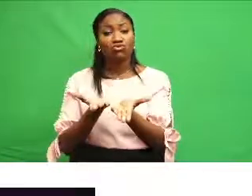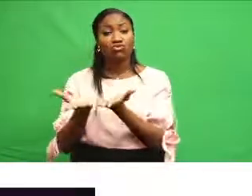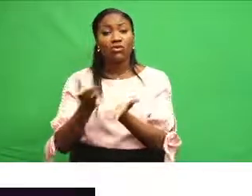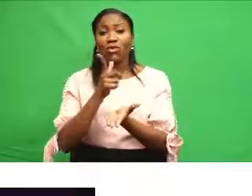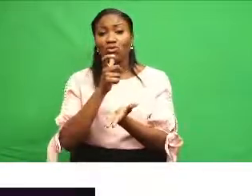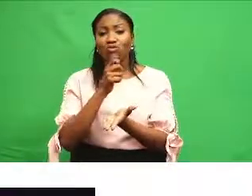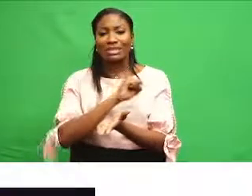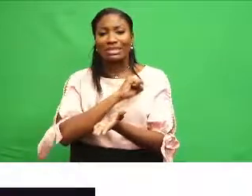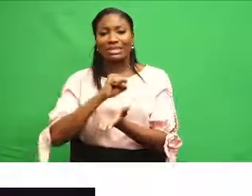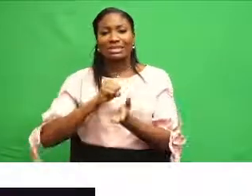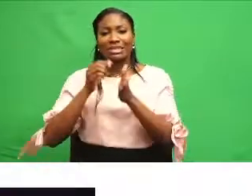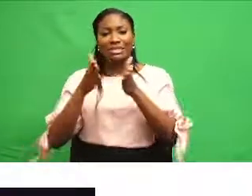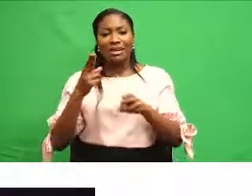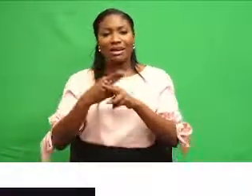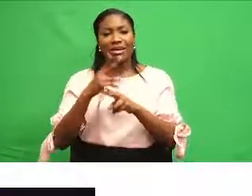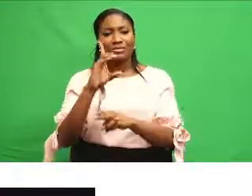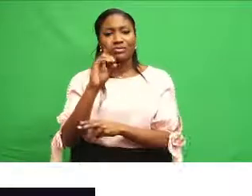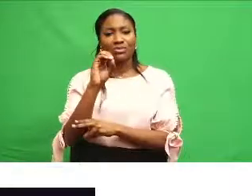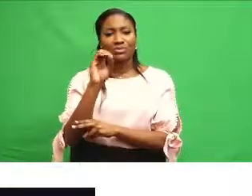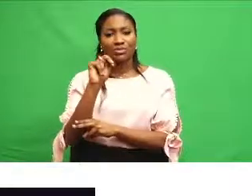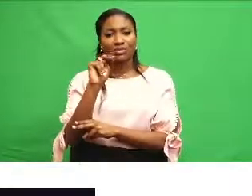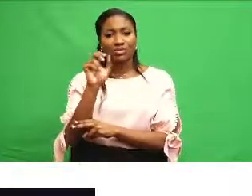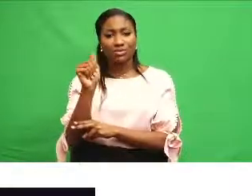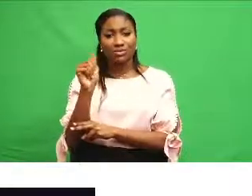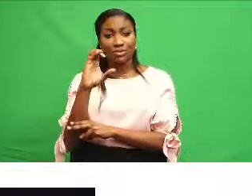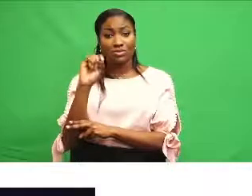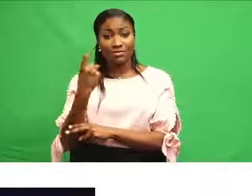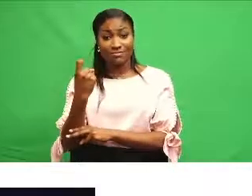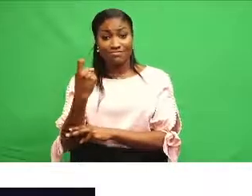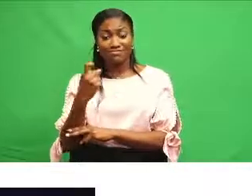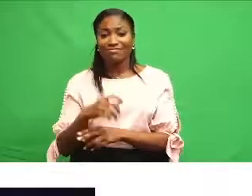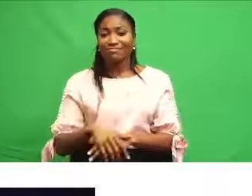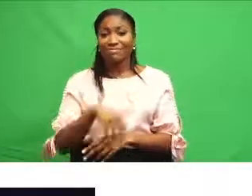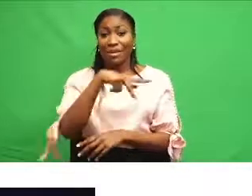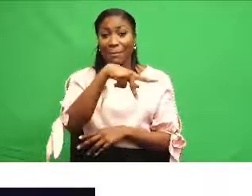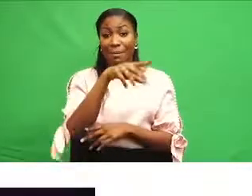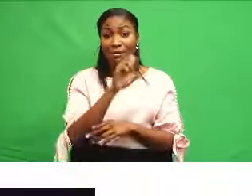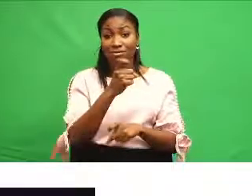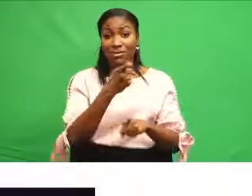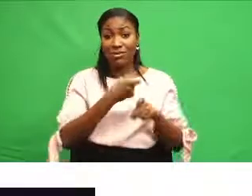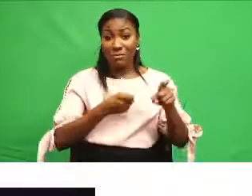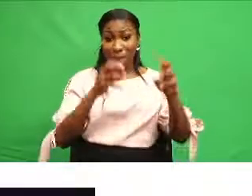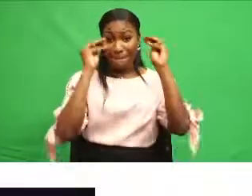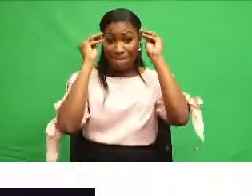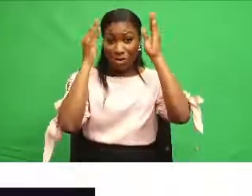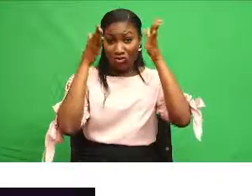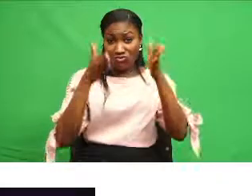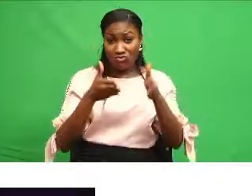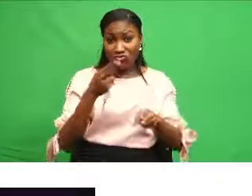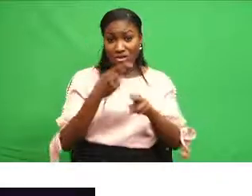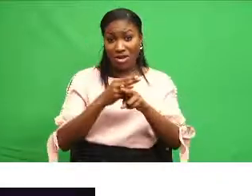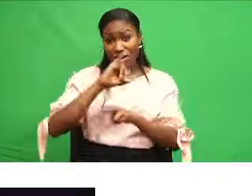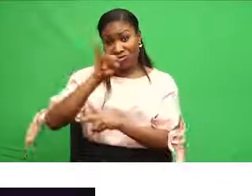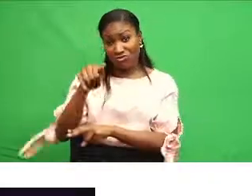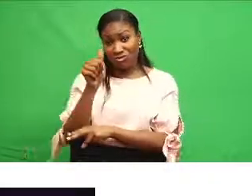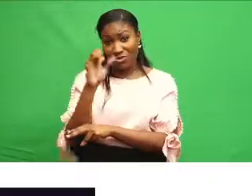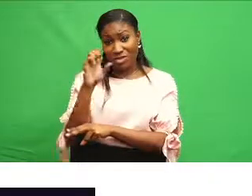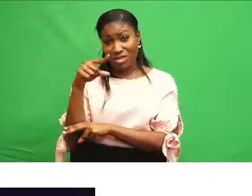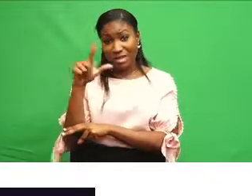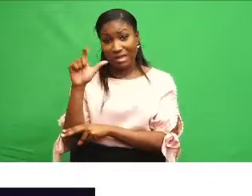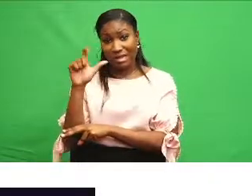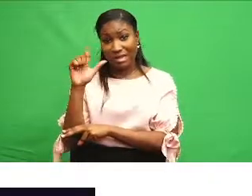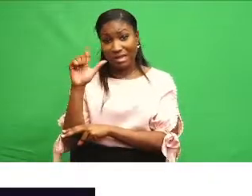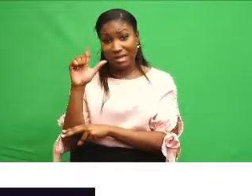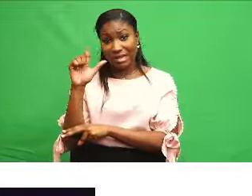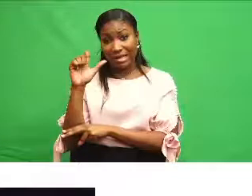Honorable Donna Cox, Permanent Secretaries of the Ministry, Ms. Jacqueline Johnson and Ms. Sheila